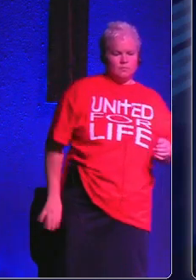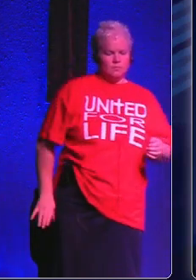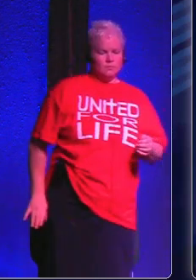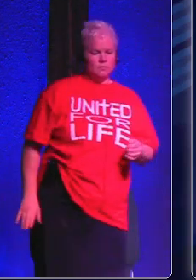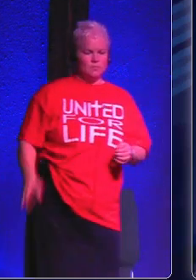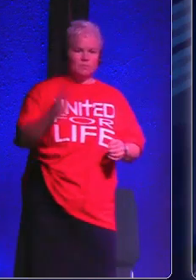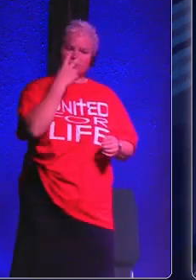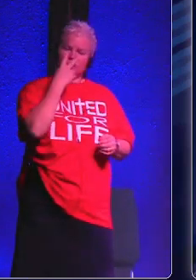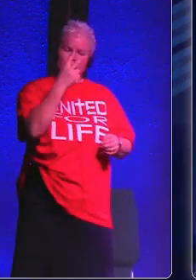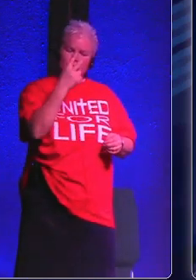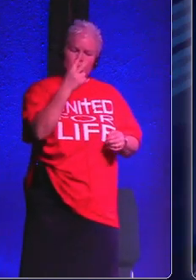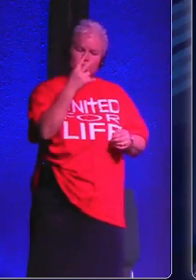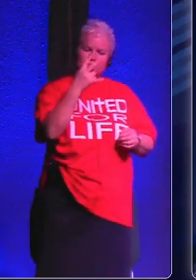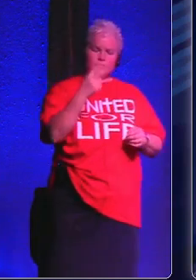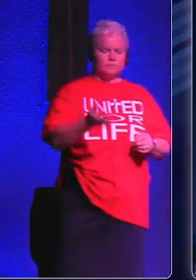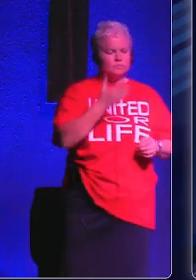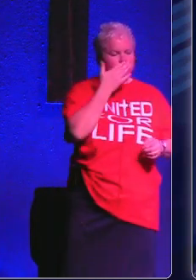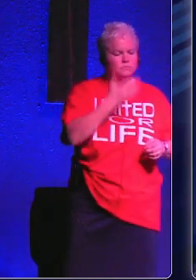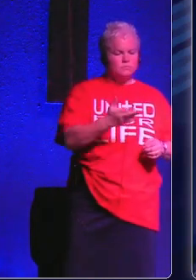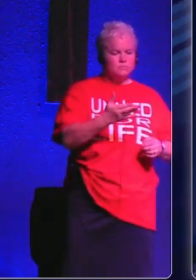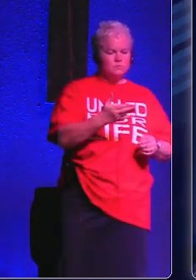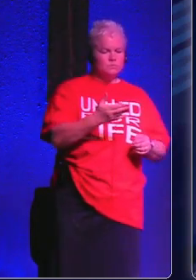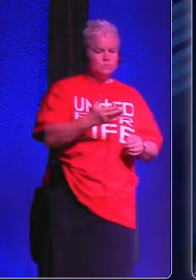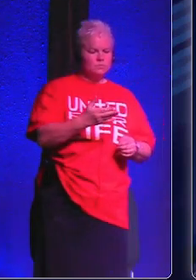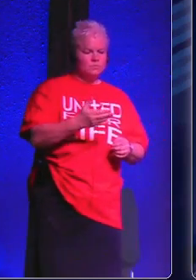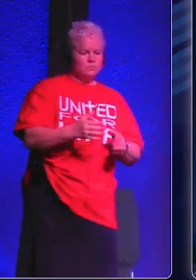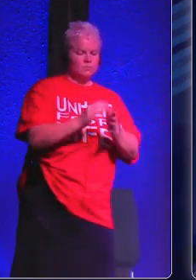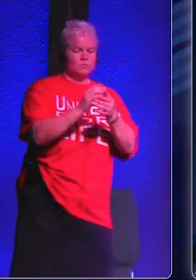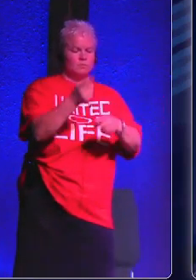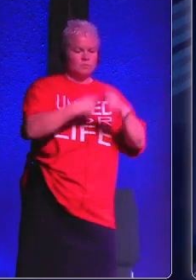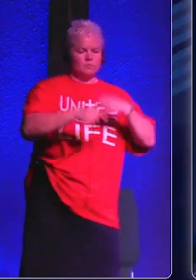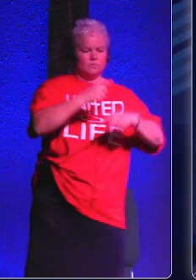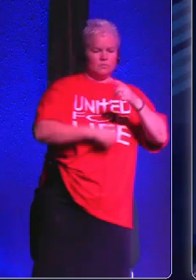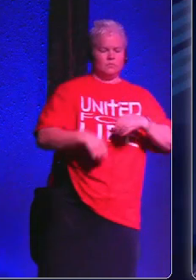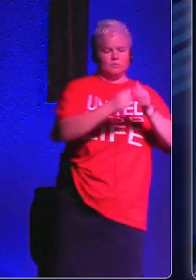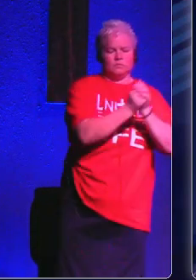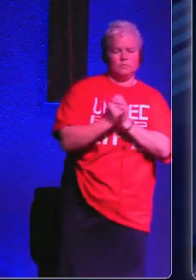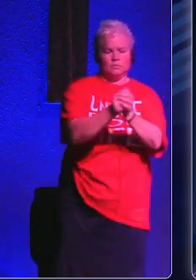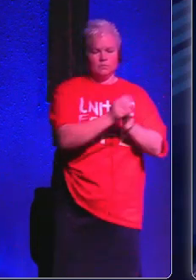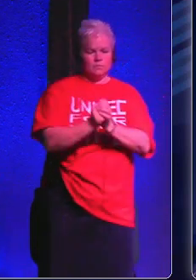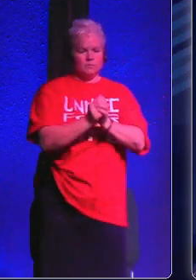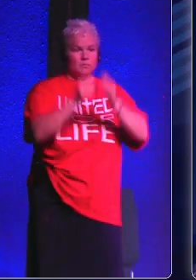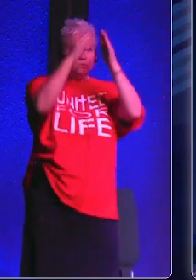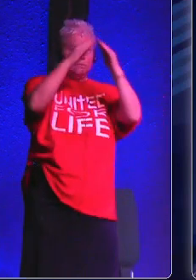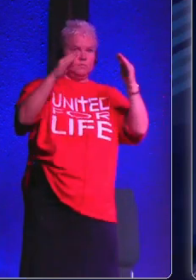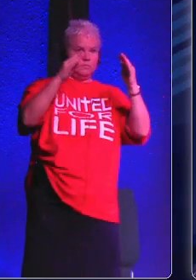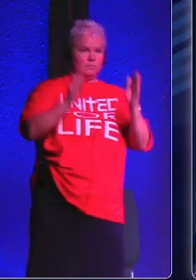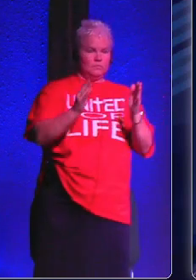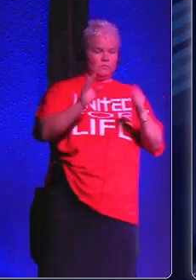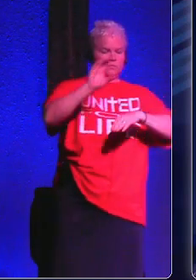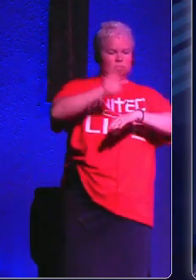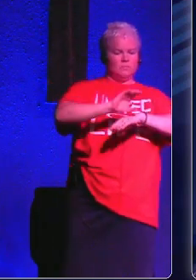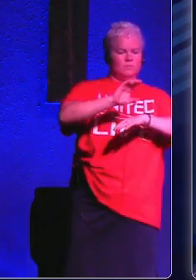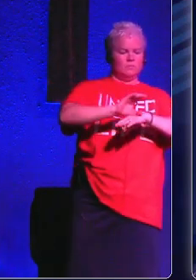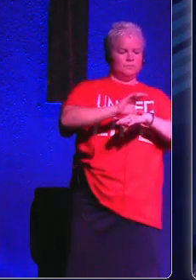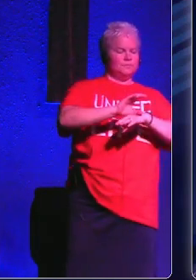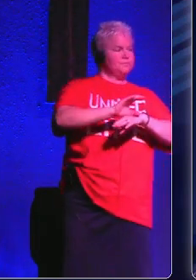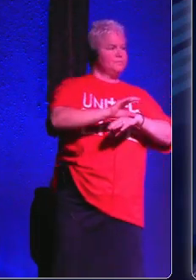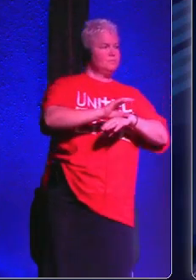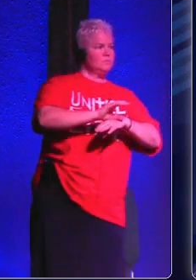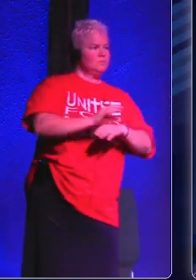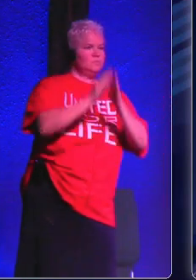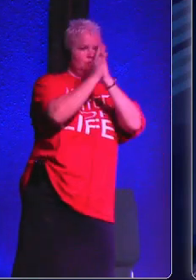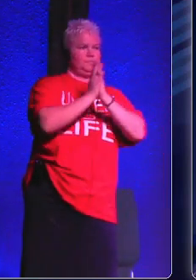actually looks like. Father, thank you that we get to gather here today in your house with your body,